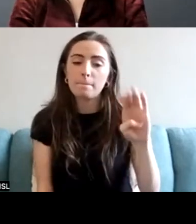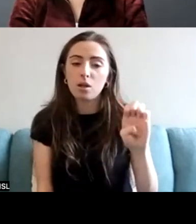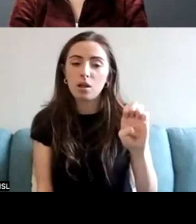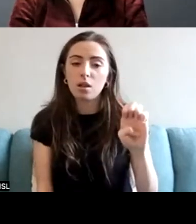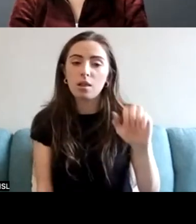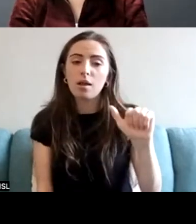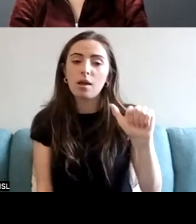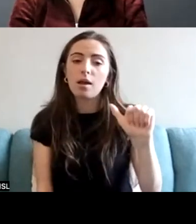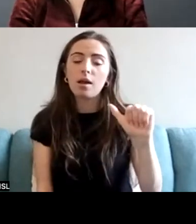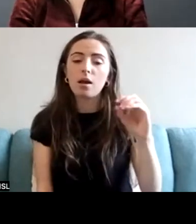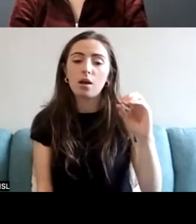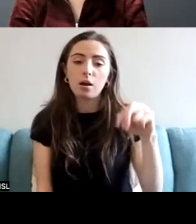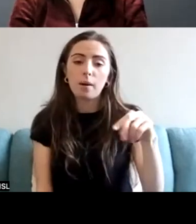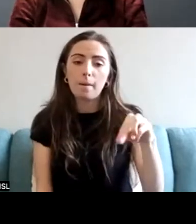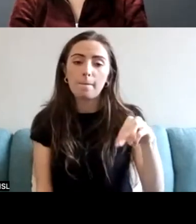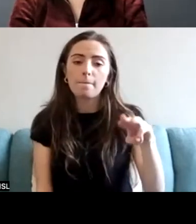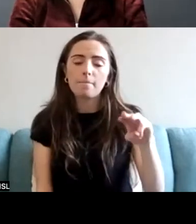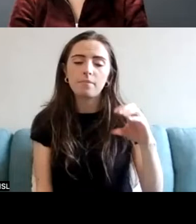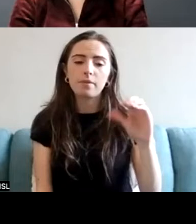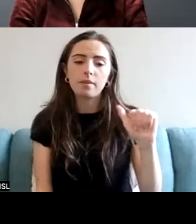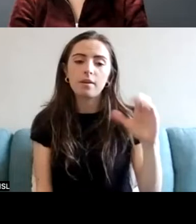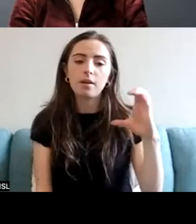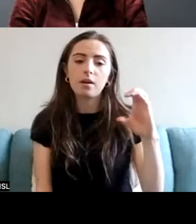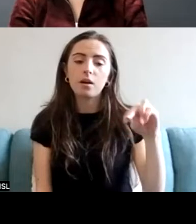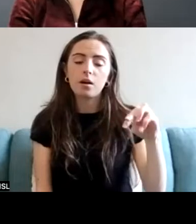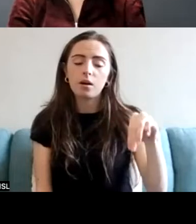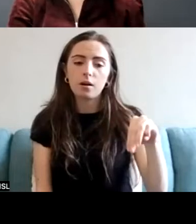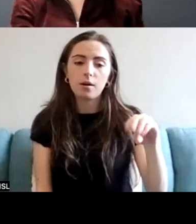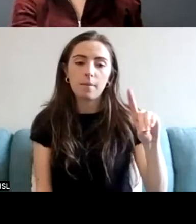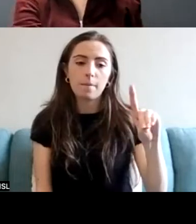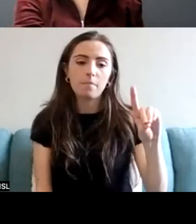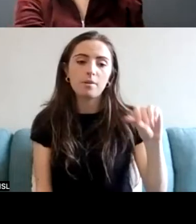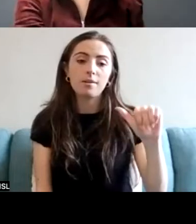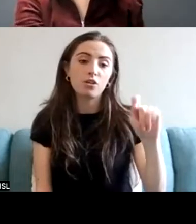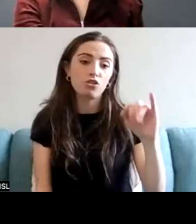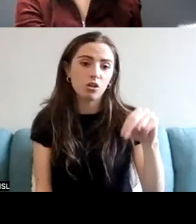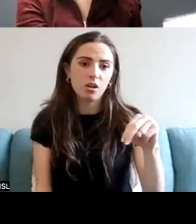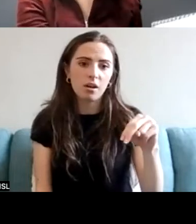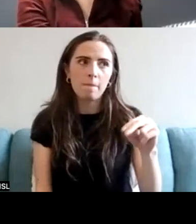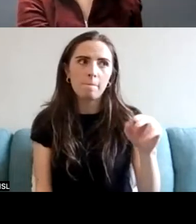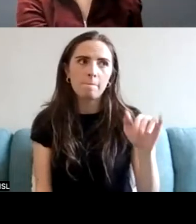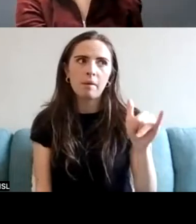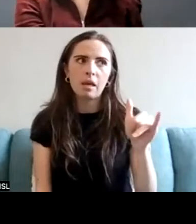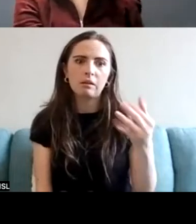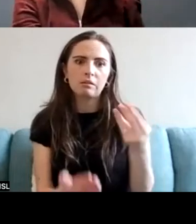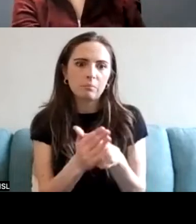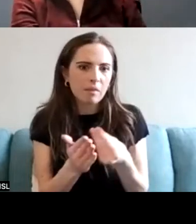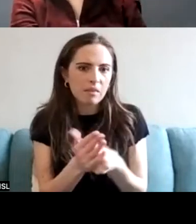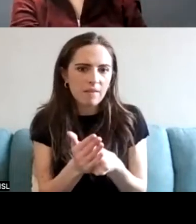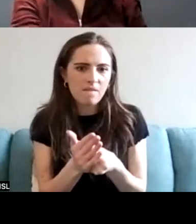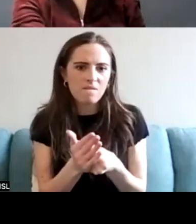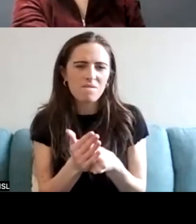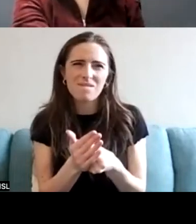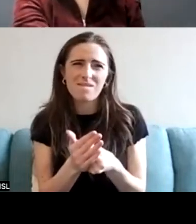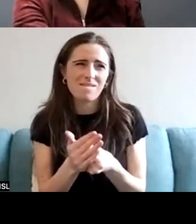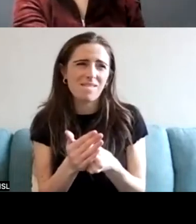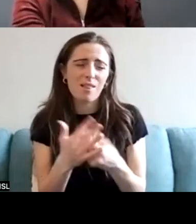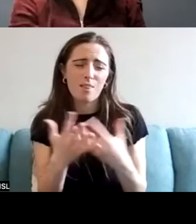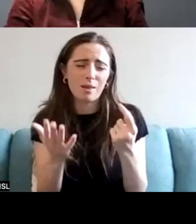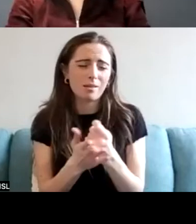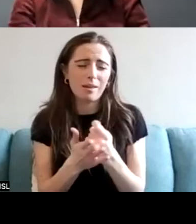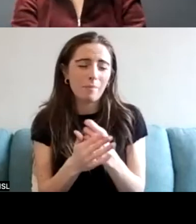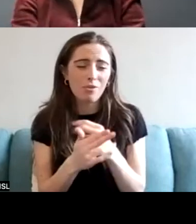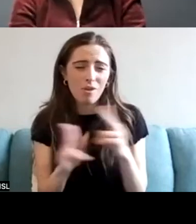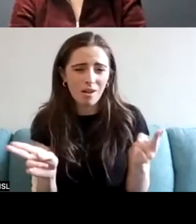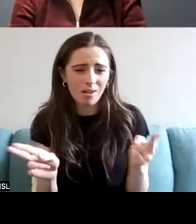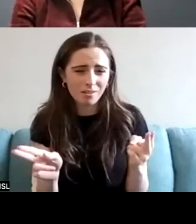know, as we discussed earlier on, that they might cost a fortune or anything. And oftentimes that isn't the case. You know, hiring someone with a